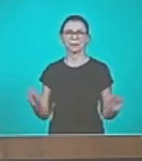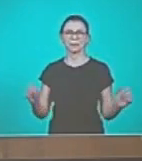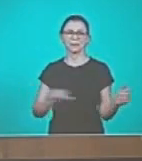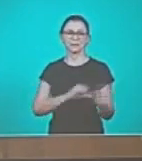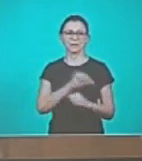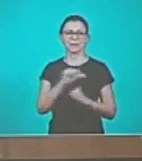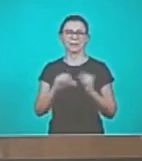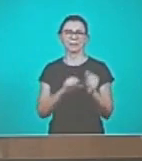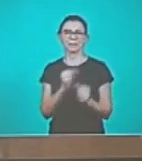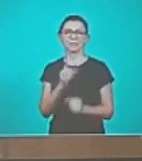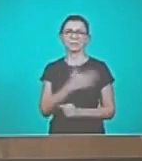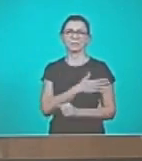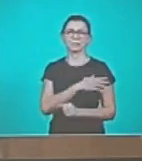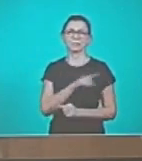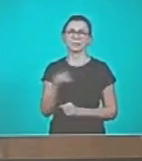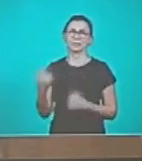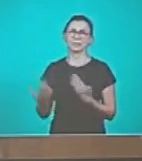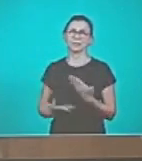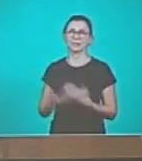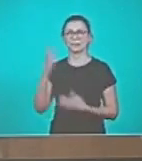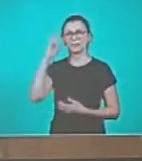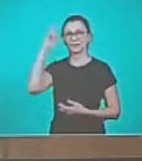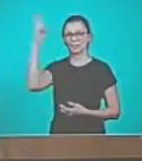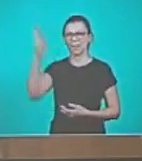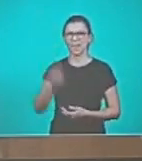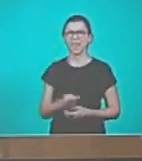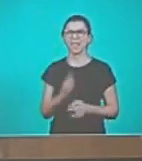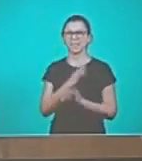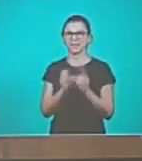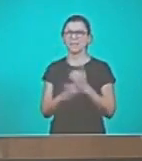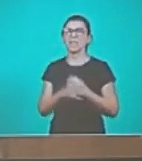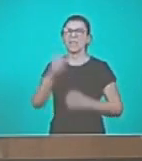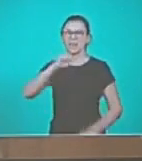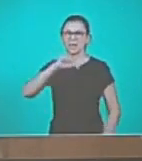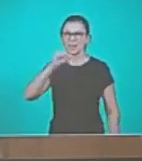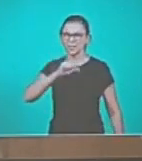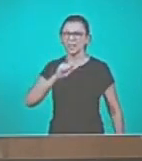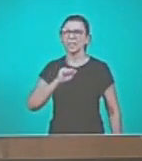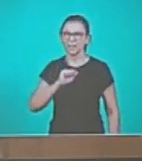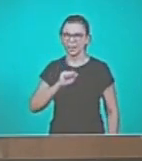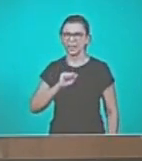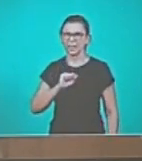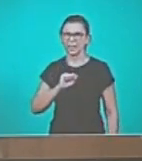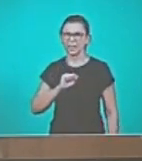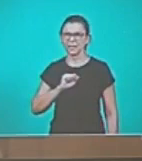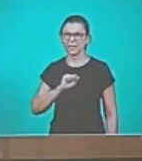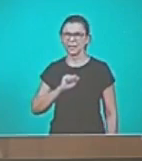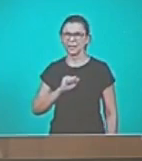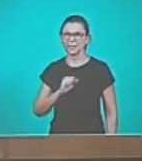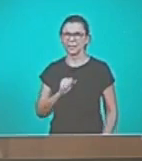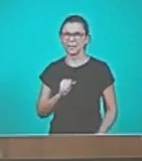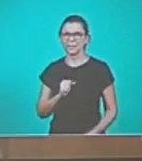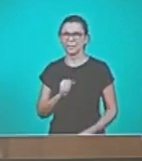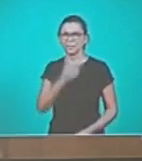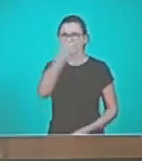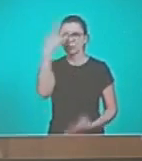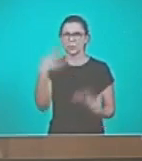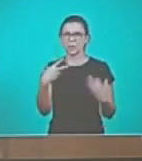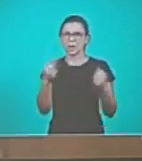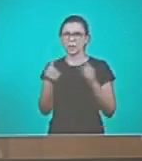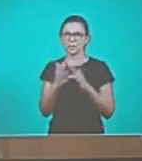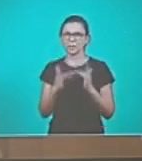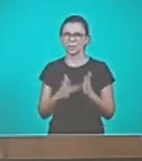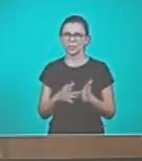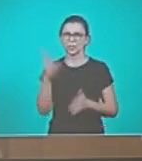was rebuilt, and now he's there serving the Lord. And Sunday school is bad, right? For conversion is bad. People